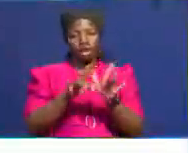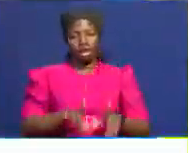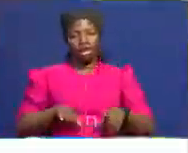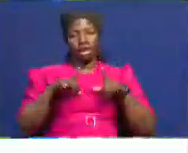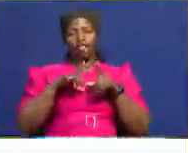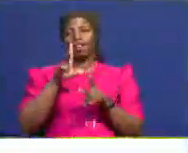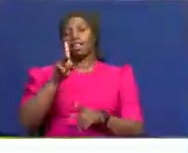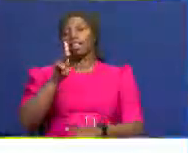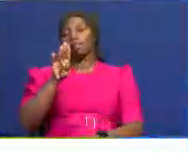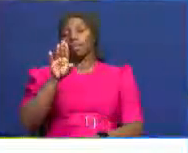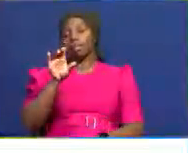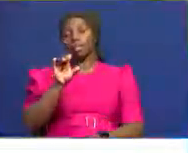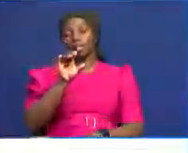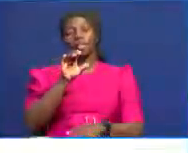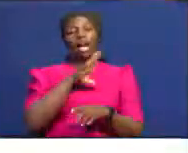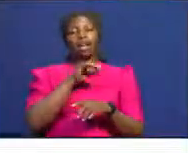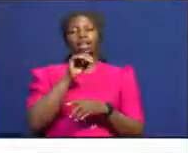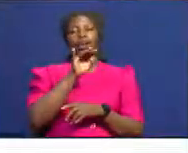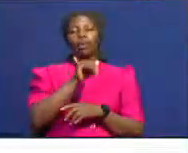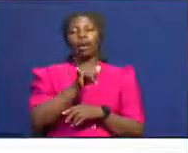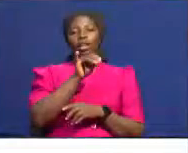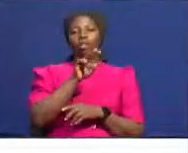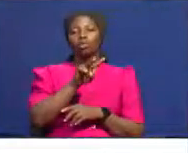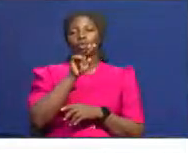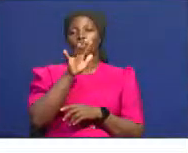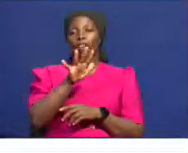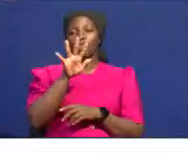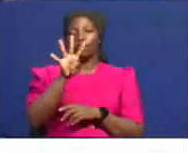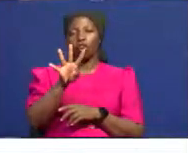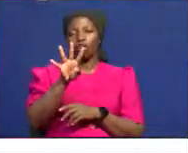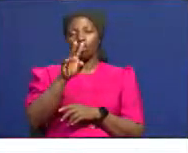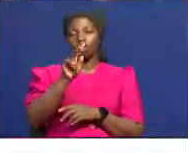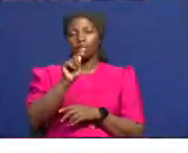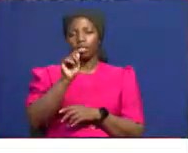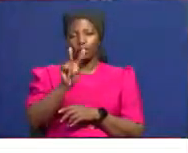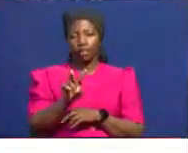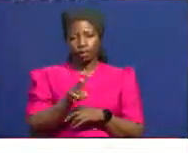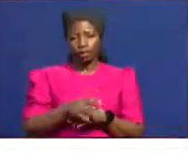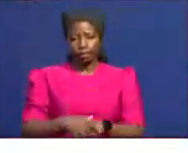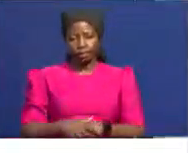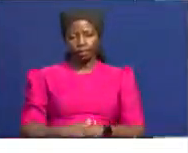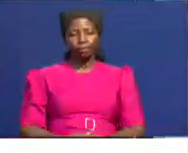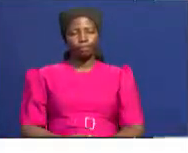and Y254 TV. The goals are coming thick and fast.